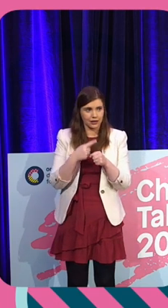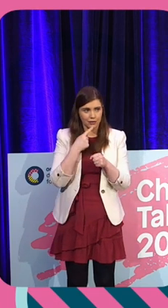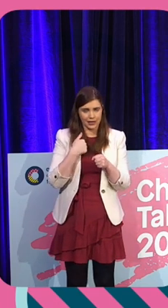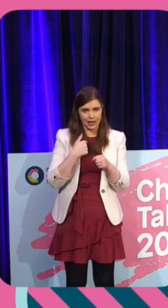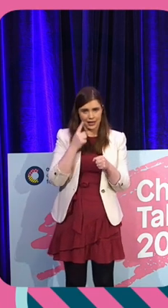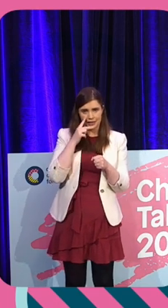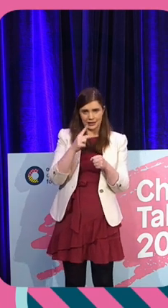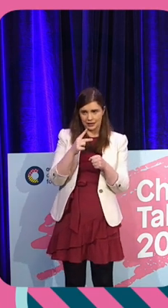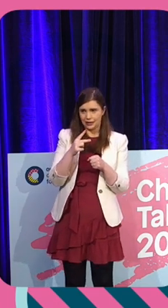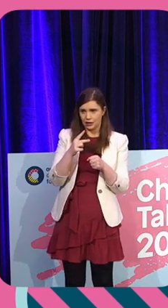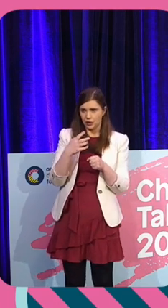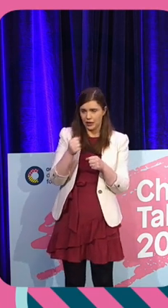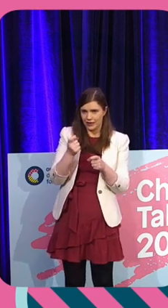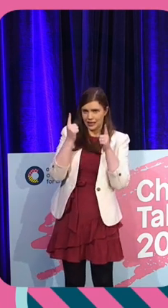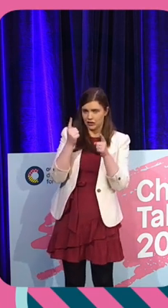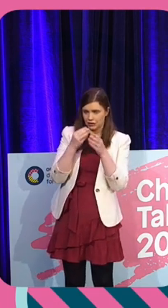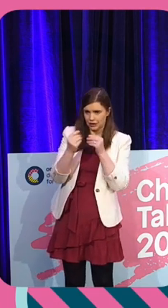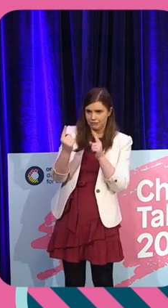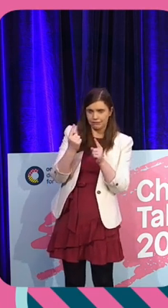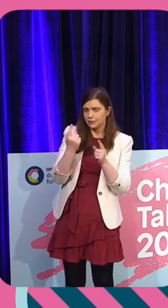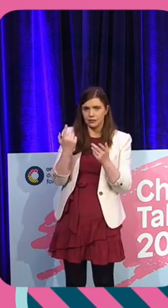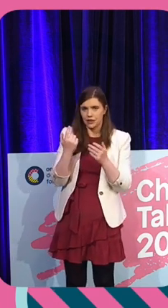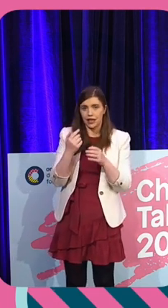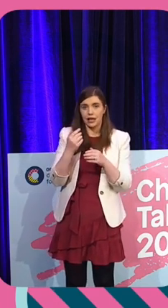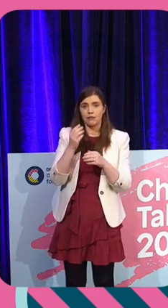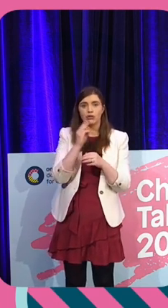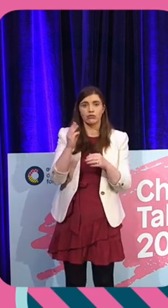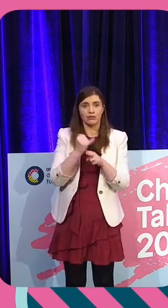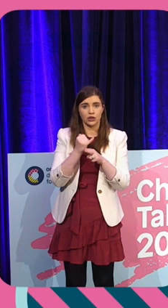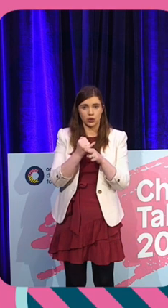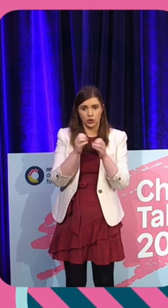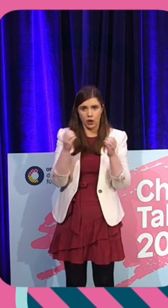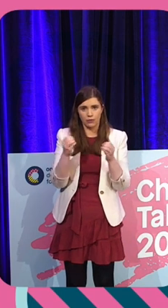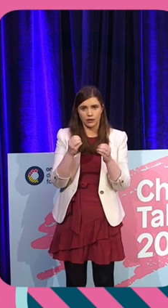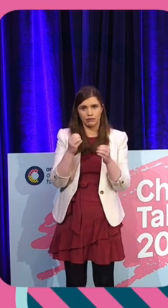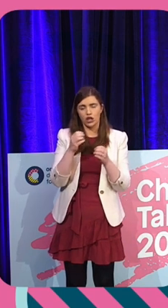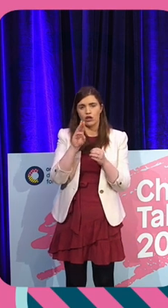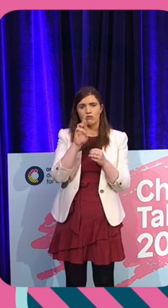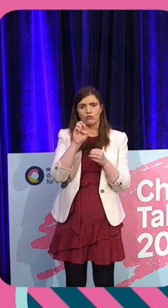dangerous predator. The second the schools reopened, predicted grades were introduced.